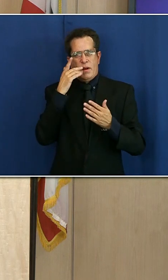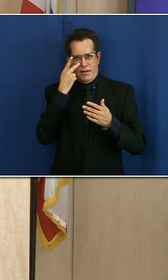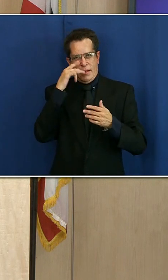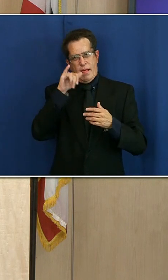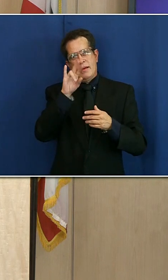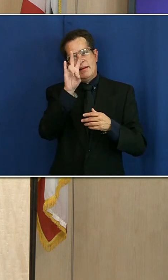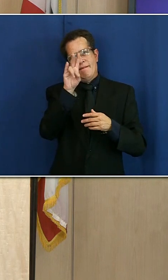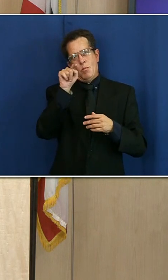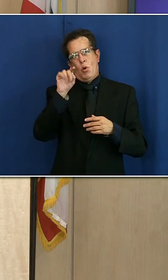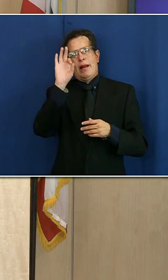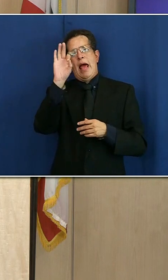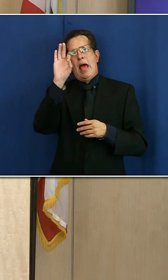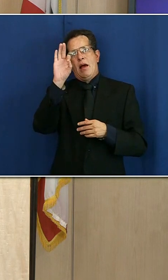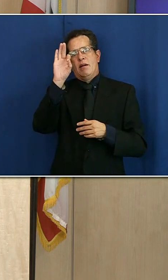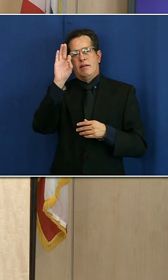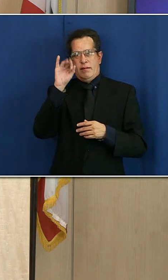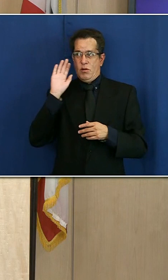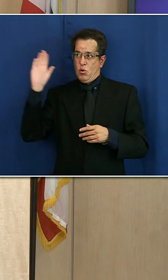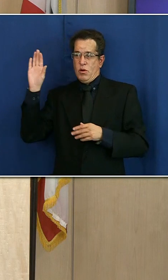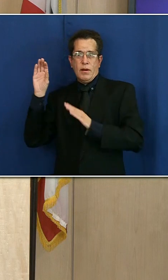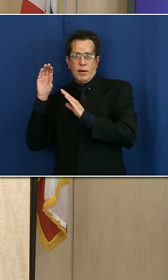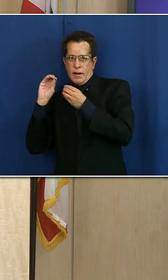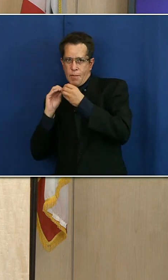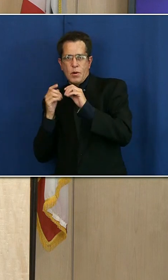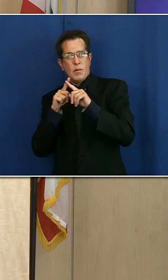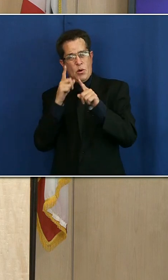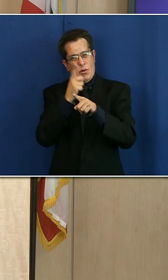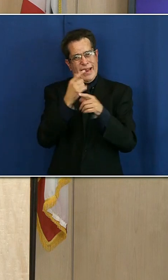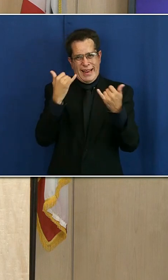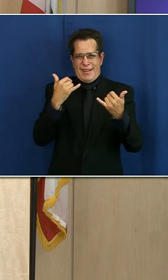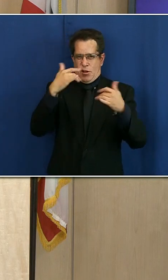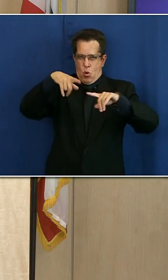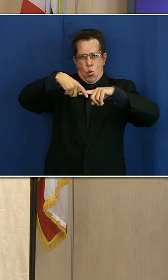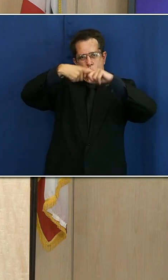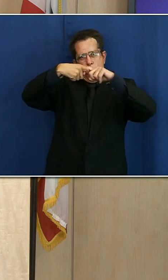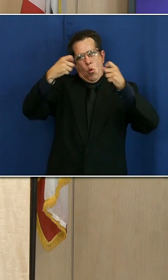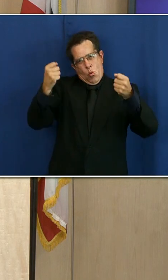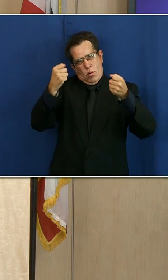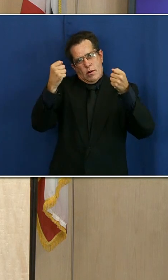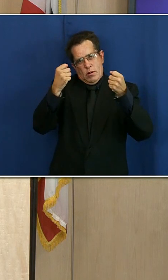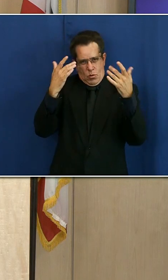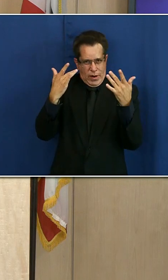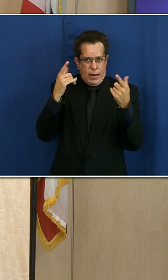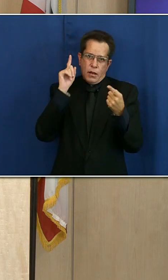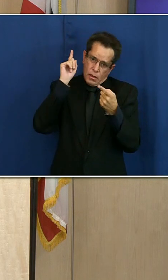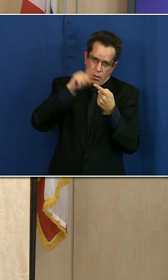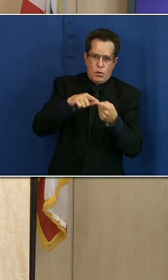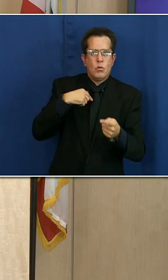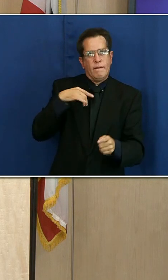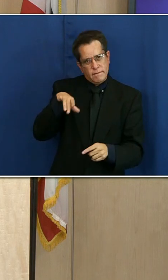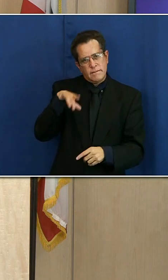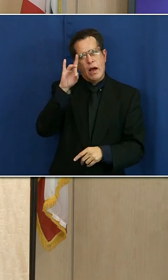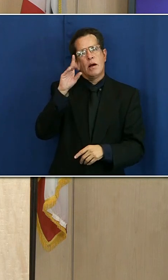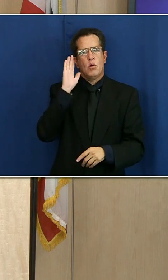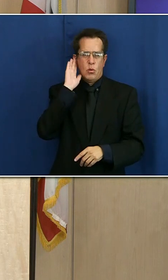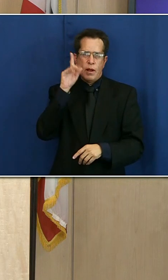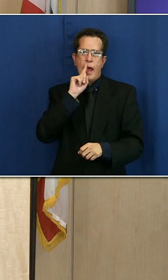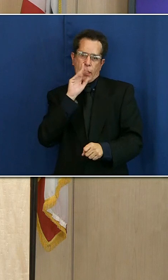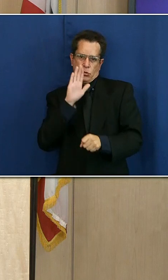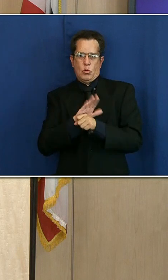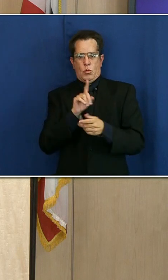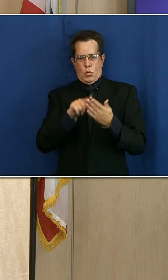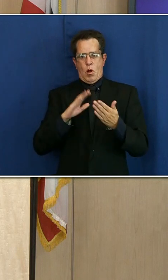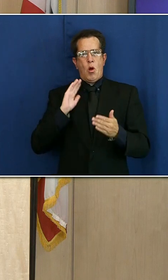that 7.9. But right now, all of that is on hold until we can identify what our actual